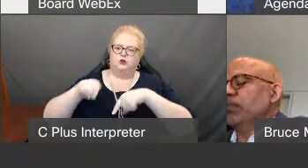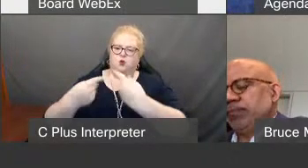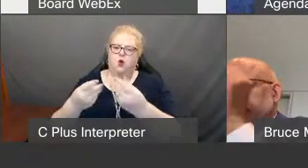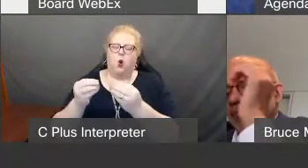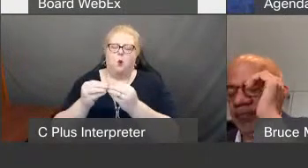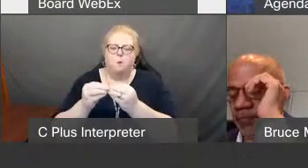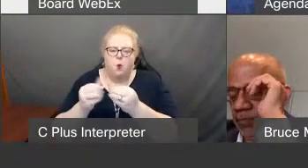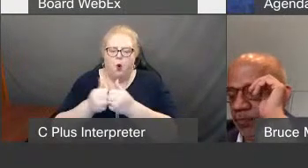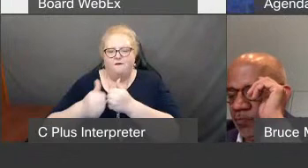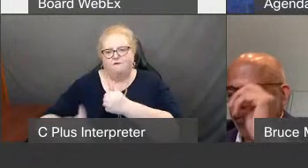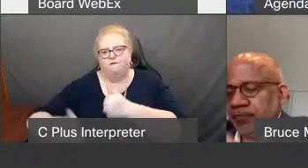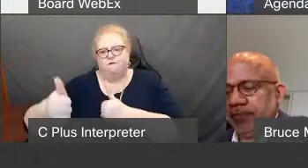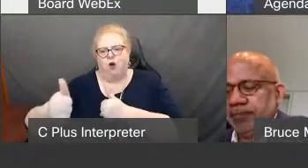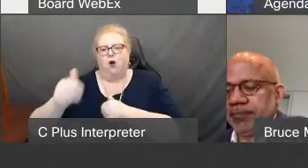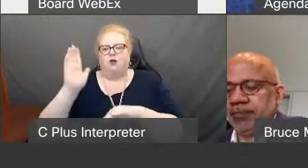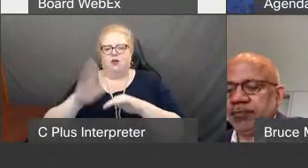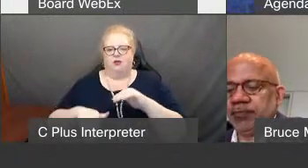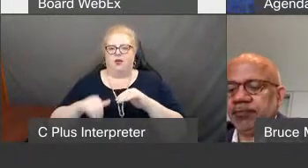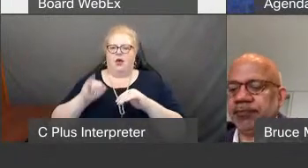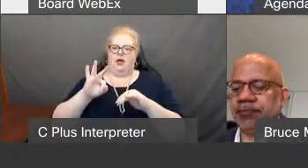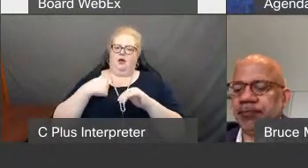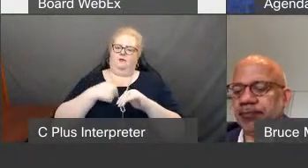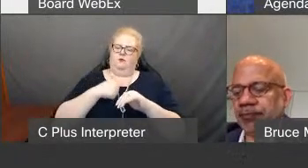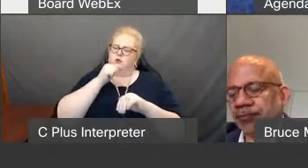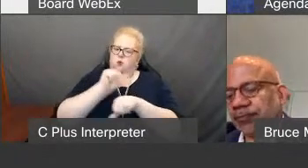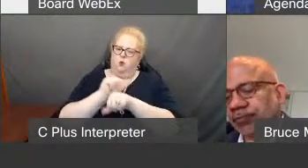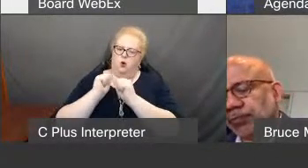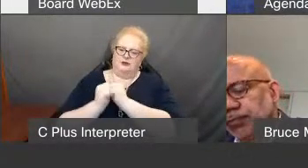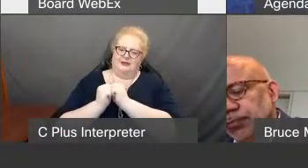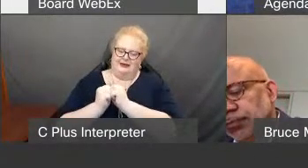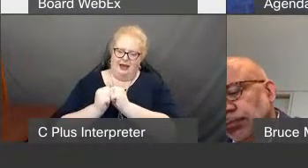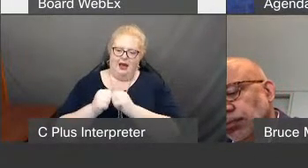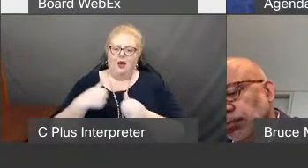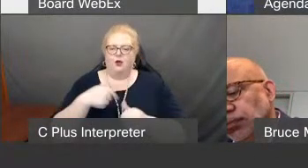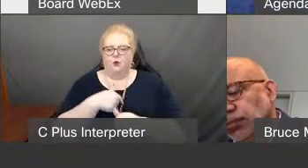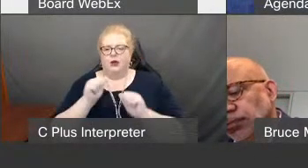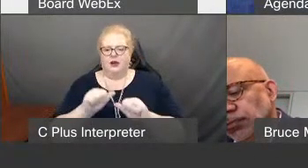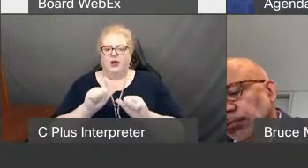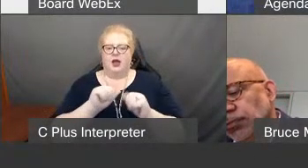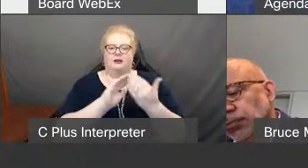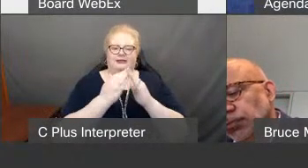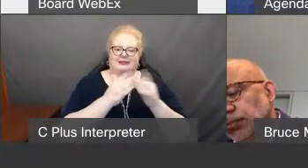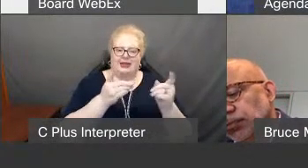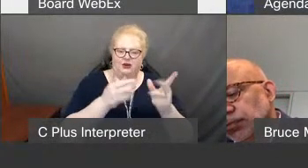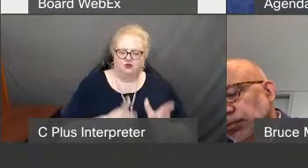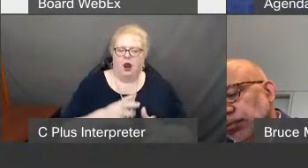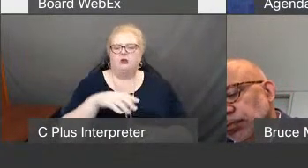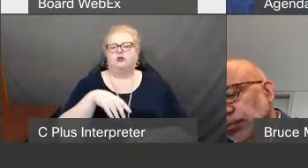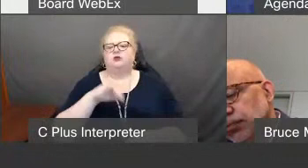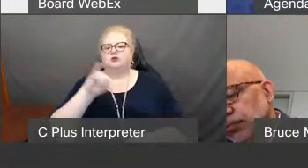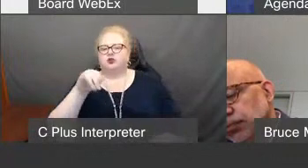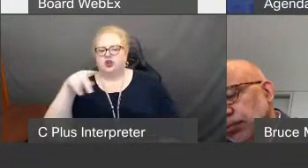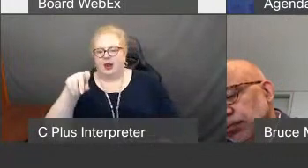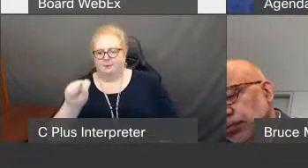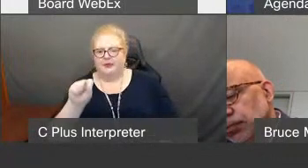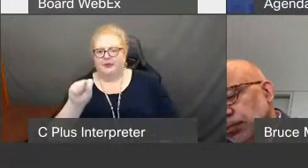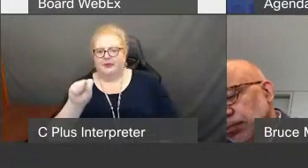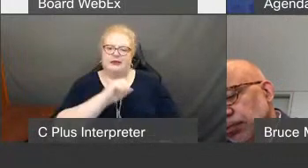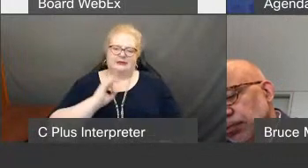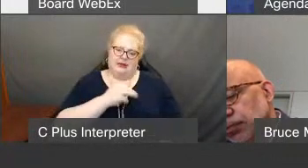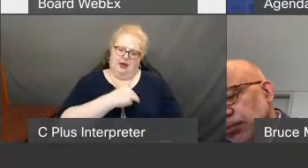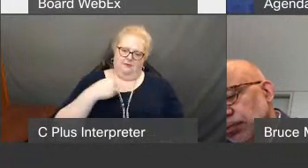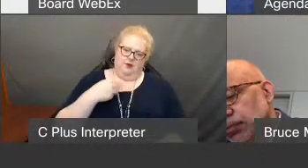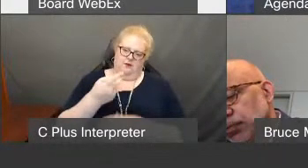group with city directors, JPs, and staff members from both the county and the